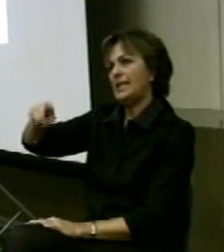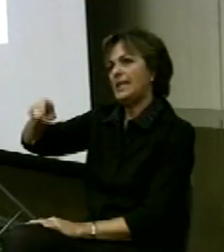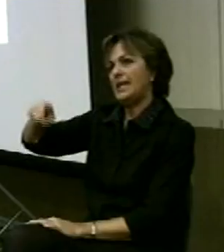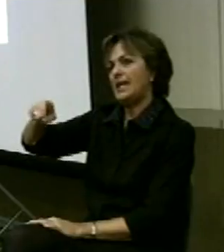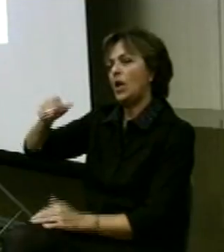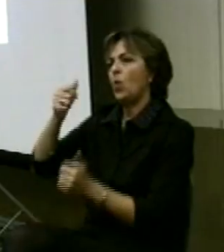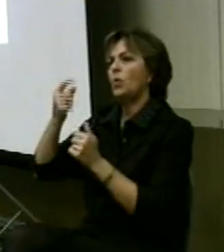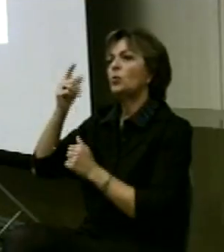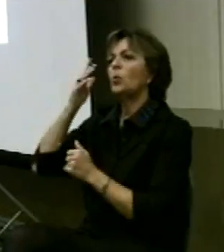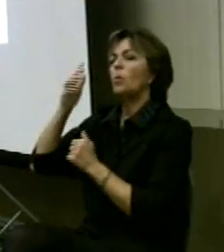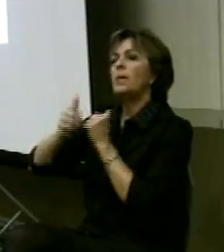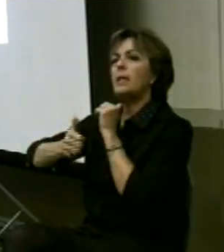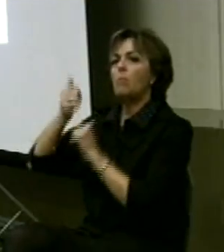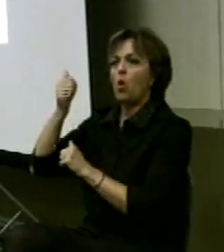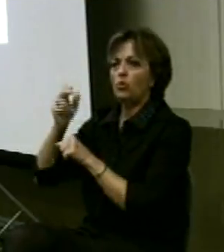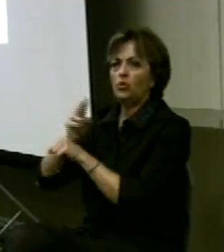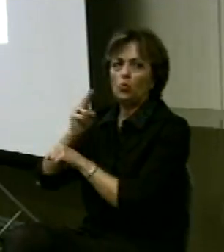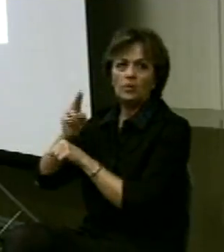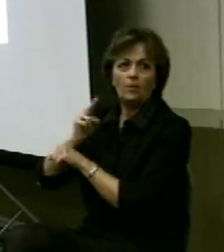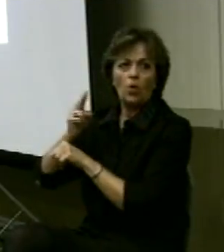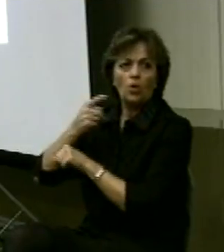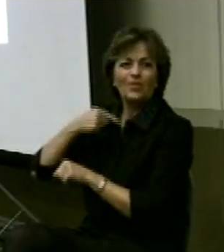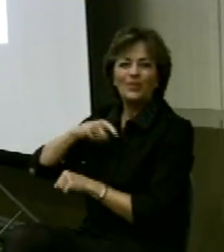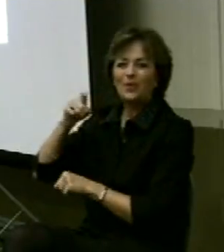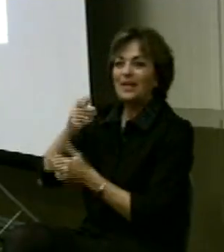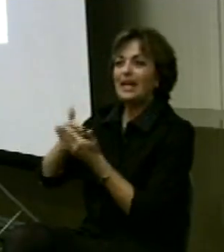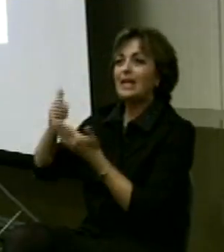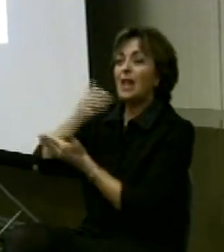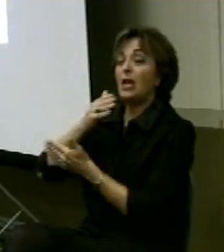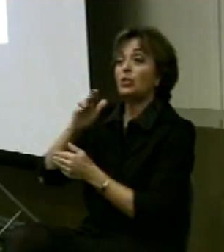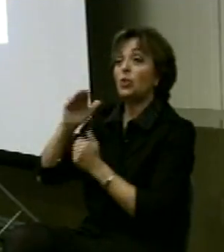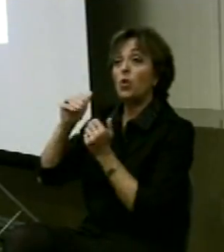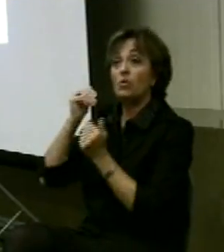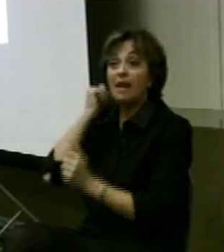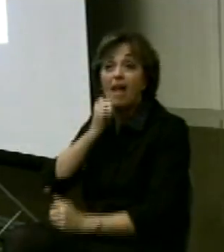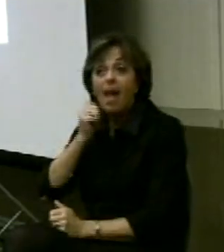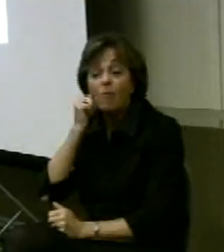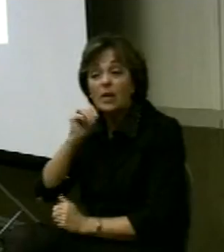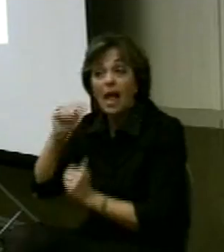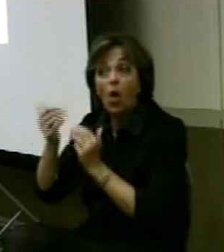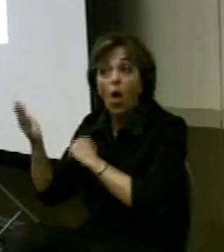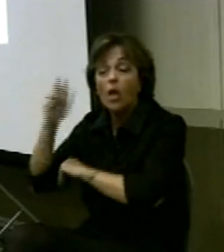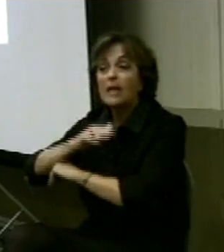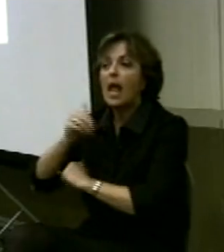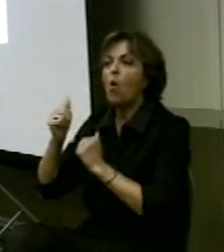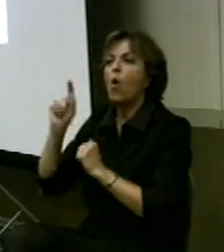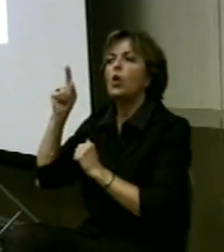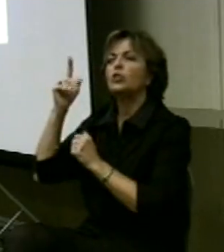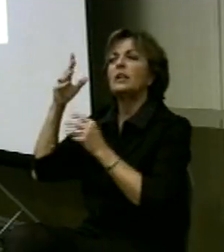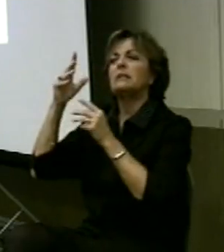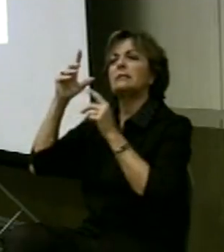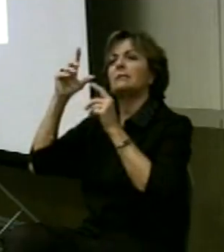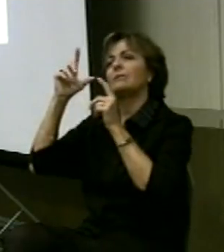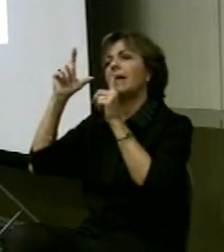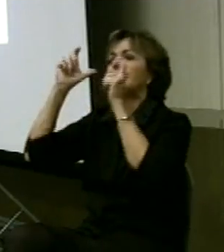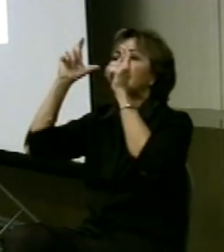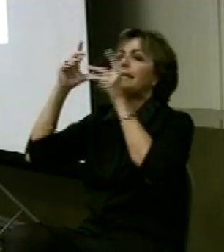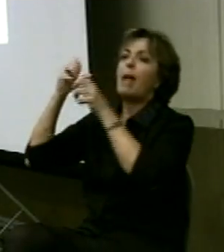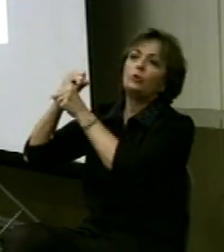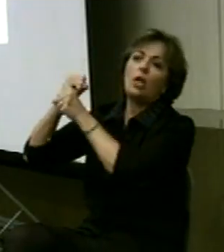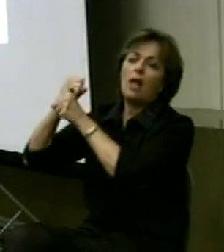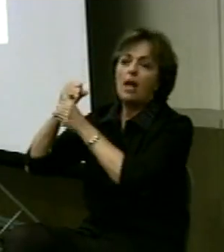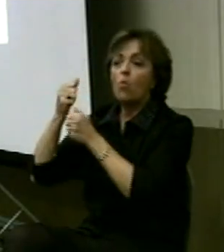which one is going to be the most useful? Do we need collection all day, every day? Do we need just a snapshot? And we need to make sure